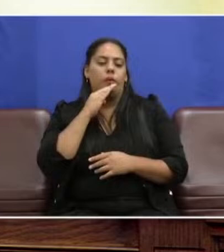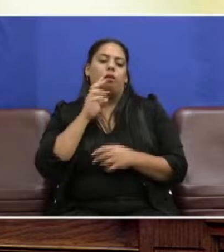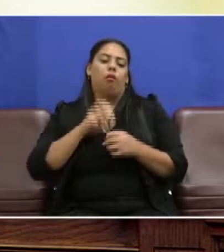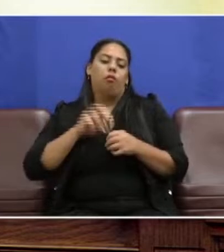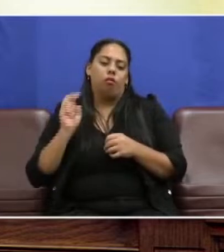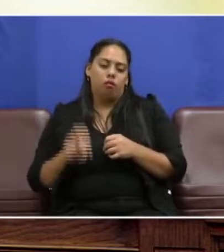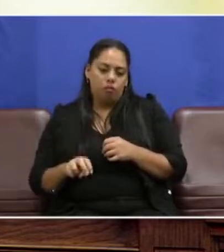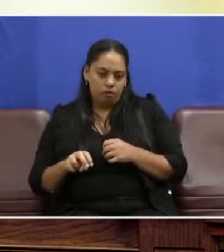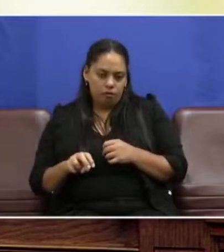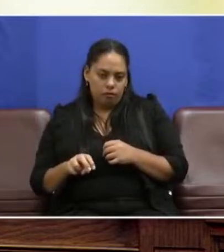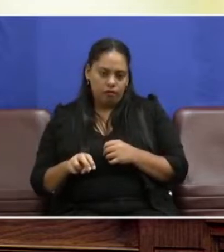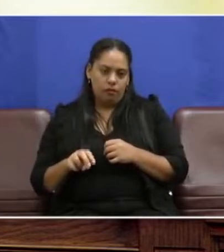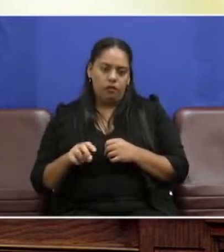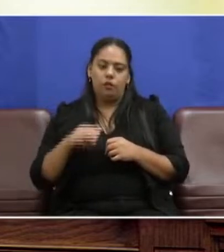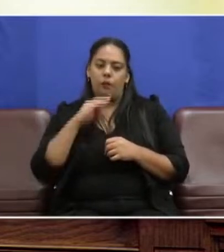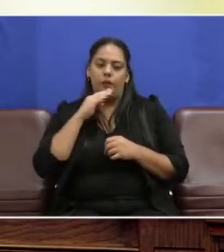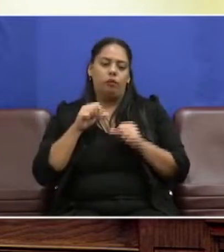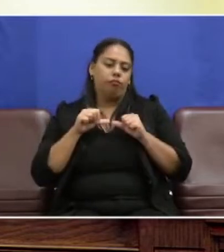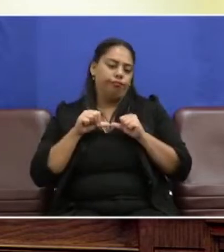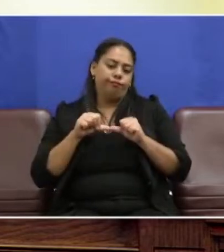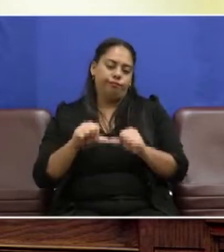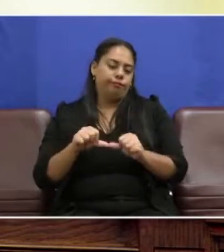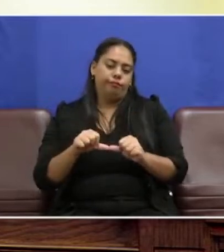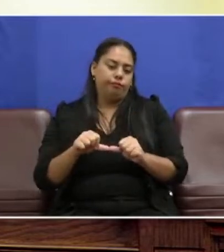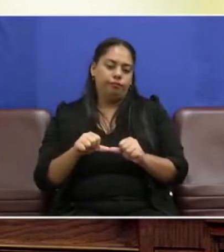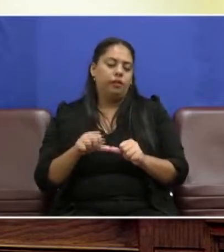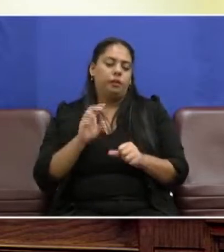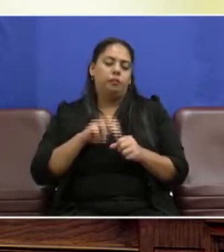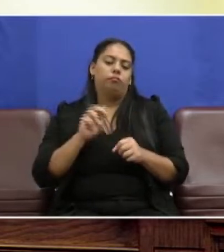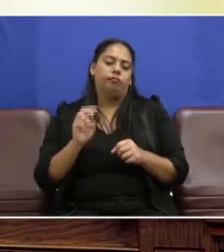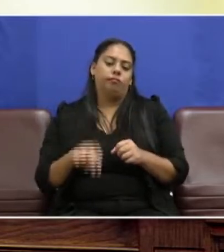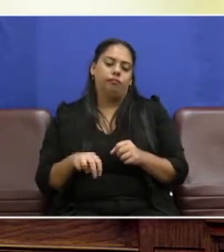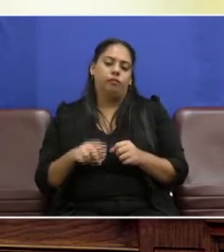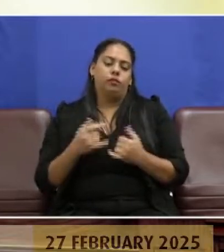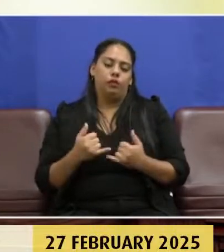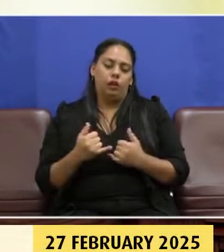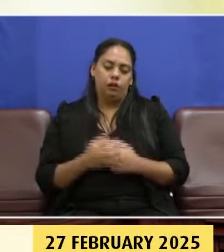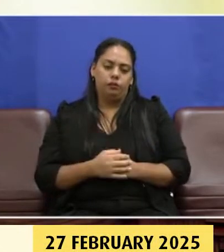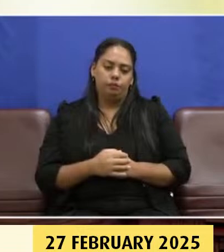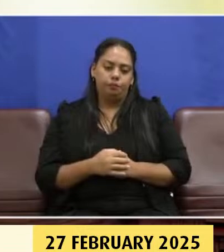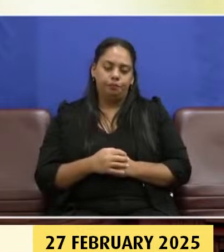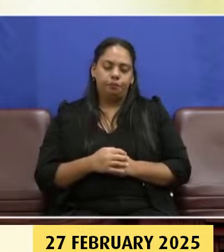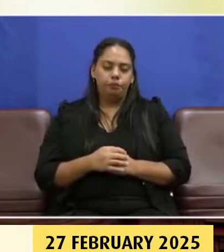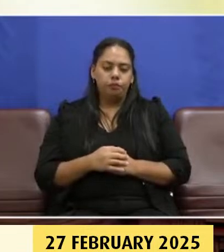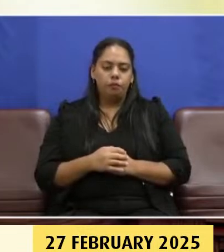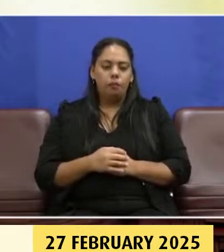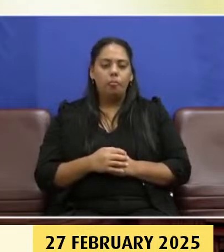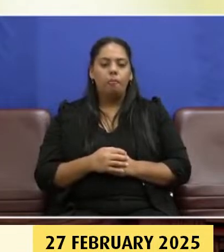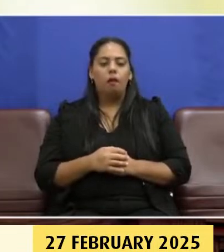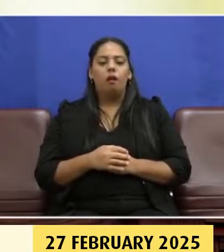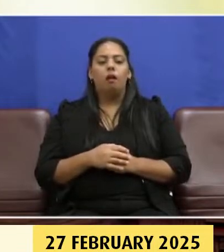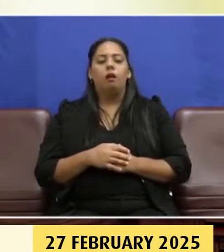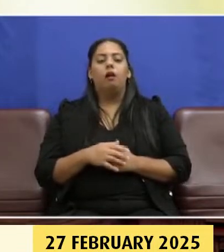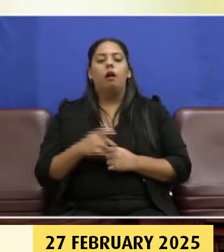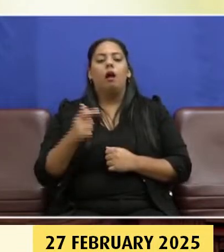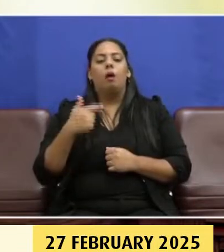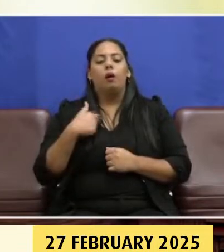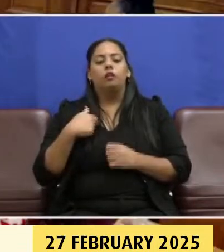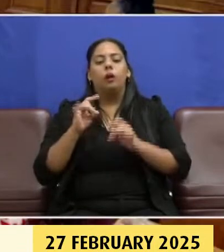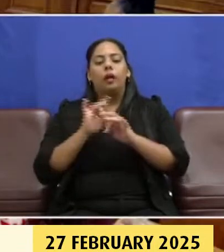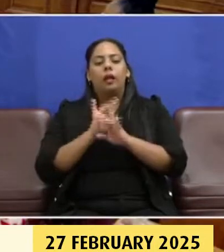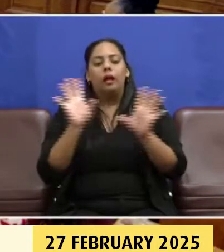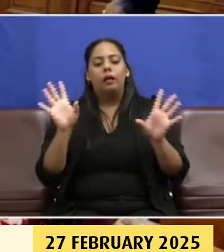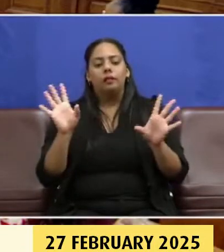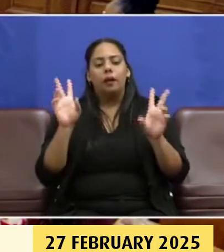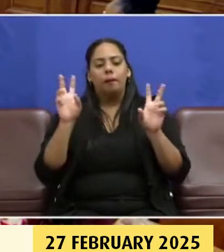nomination and he will no longer proceed with an interview today. Secondly, honourable members, I want to clarify some issues